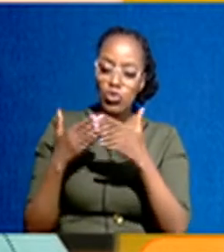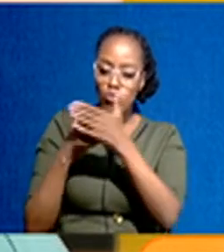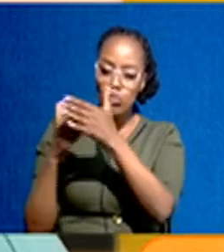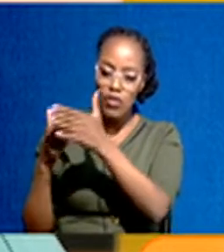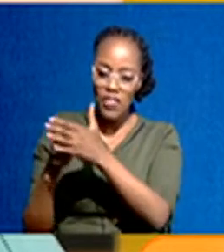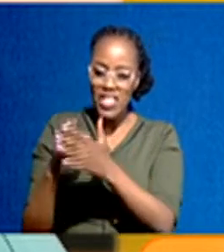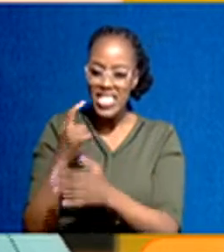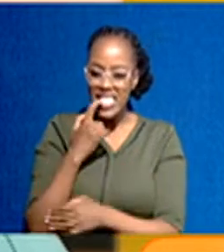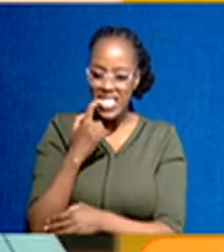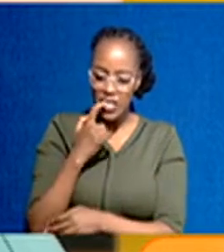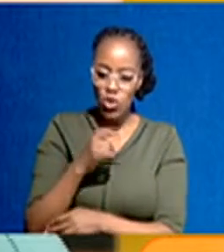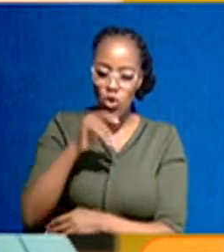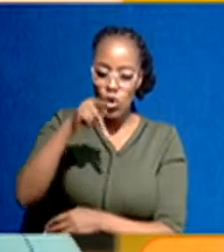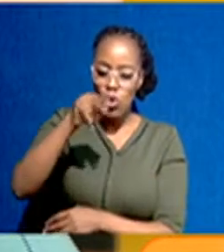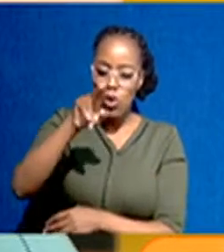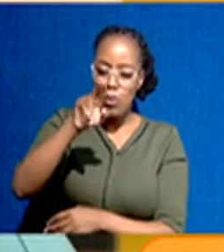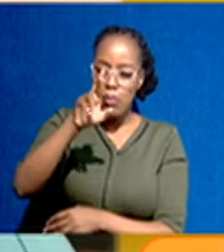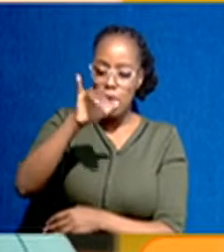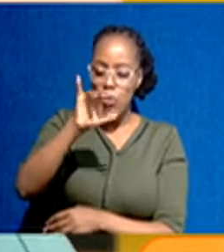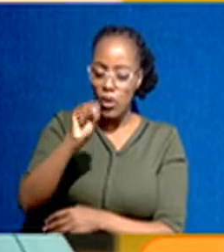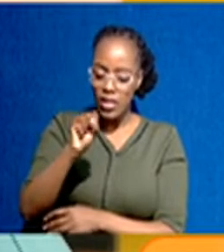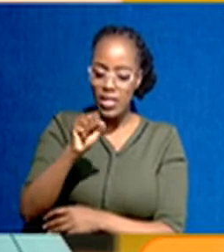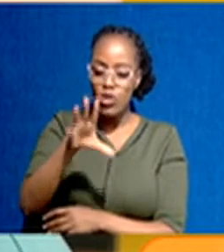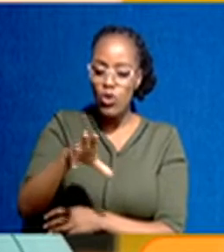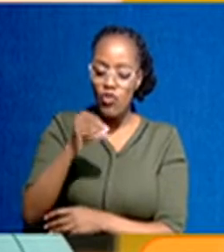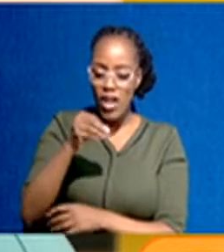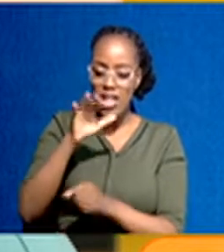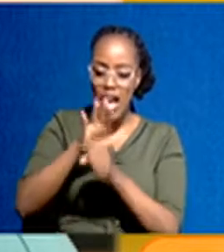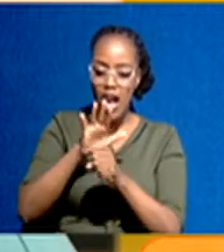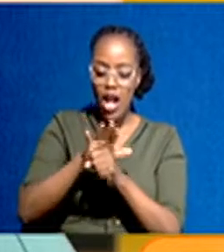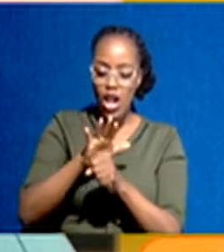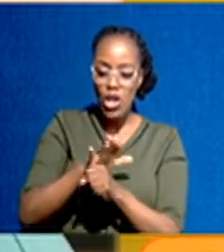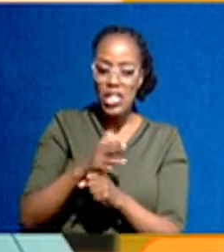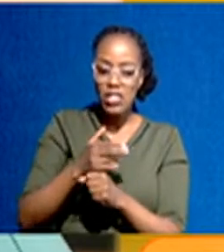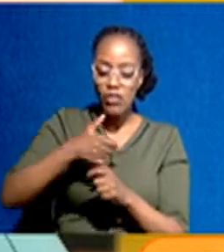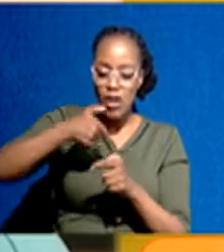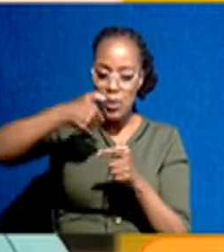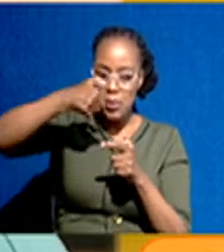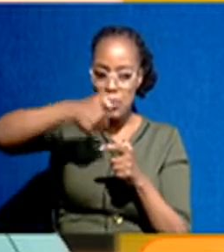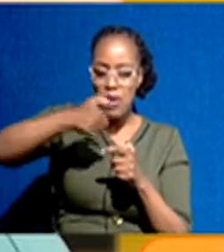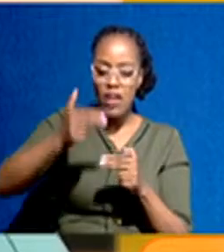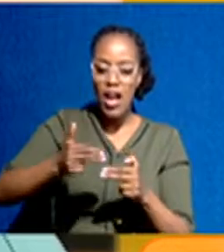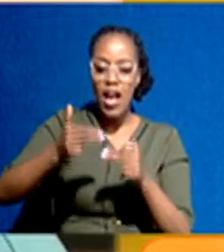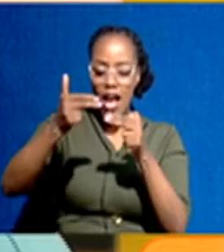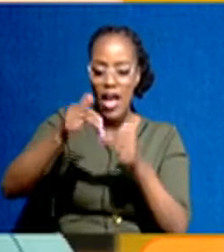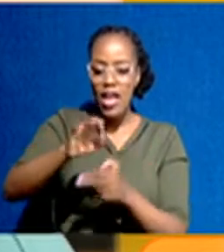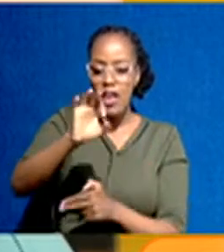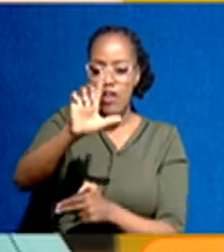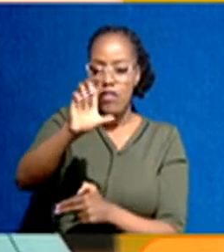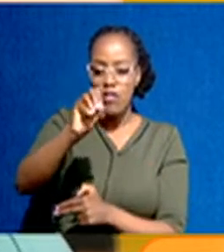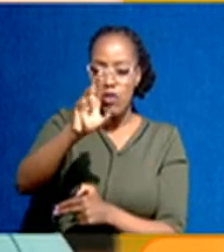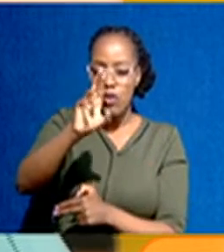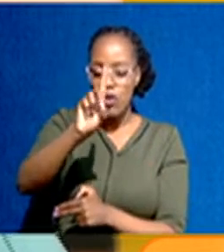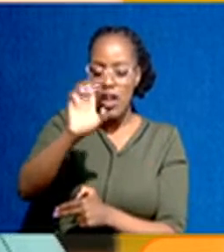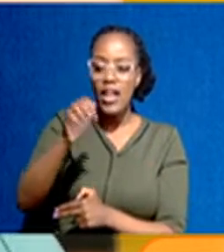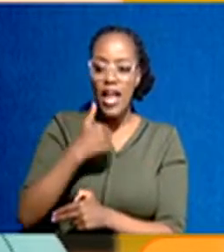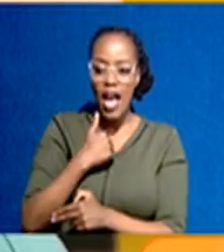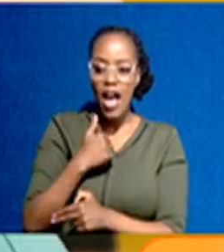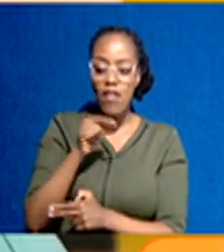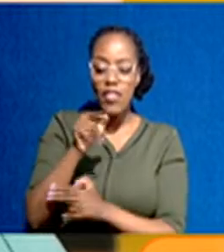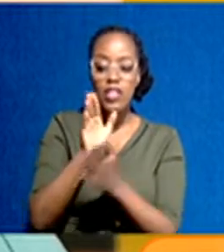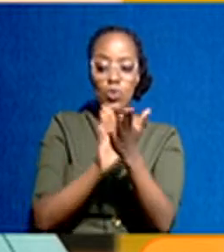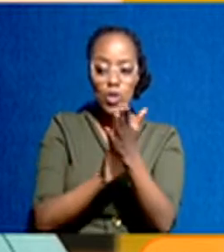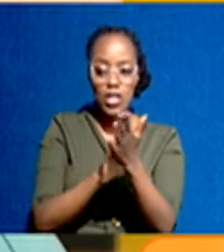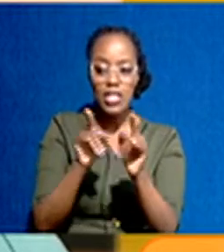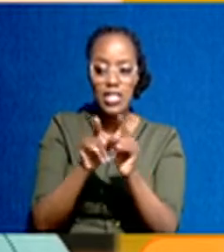So that's why in toothpastes, you find that most toothpastes have very high fluoride in them. And that is what we recommend